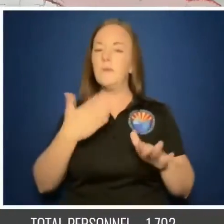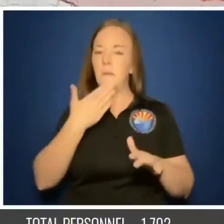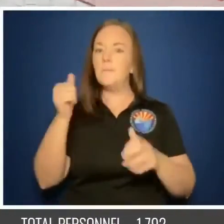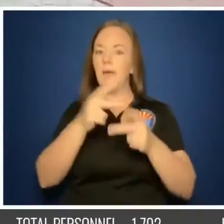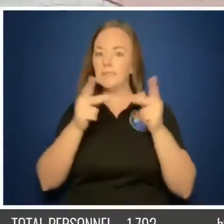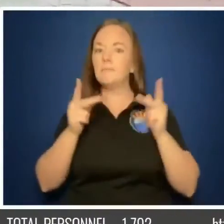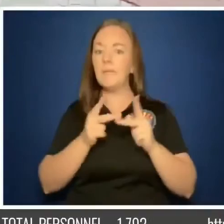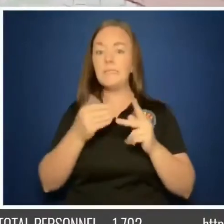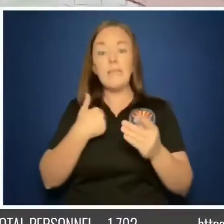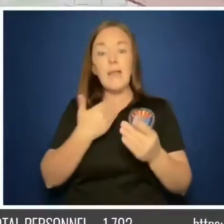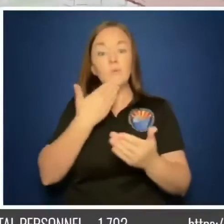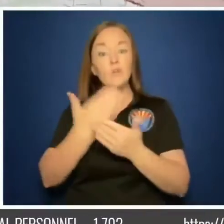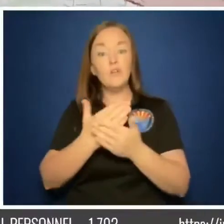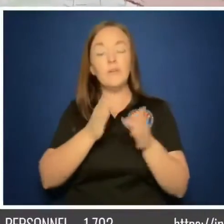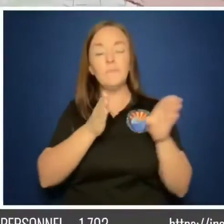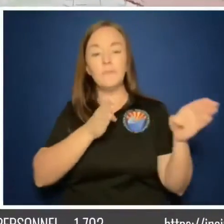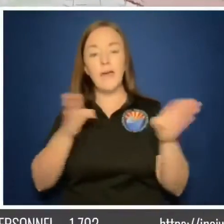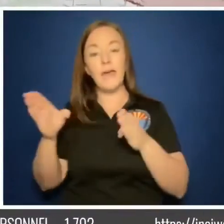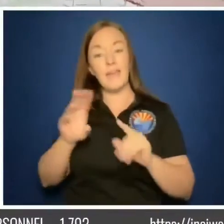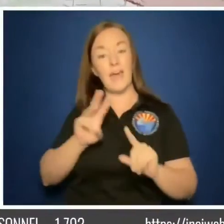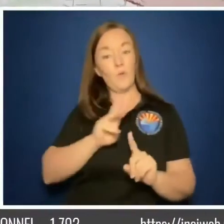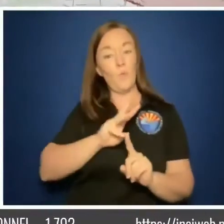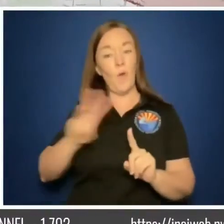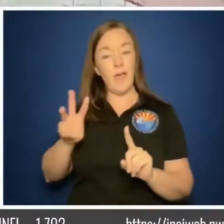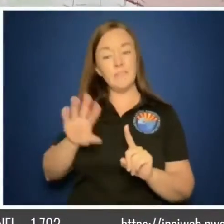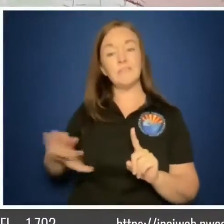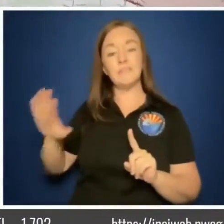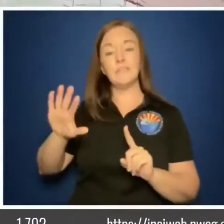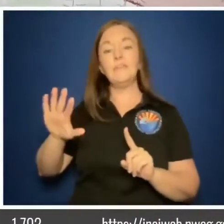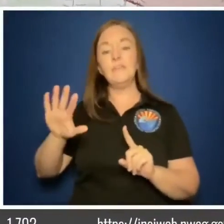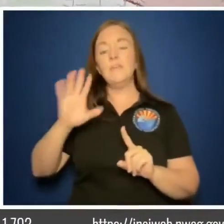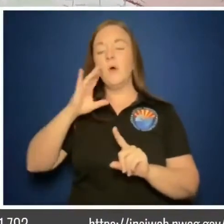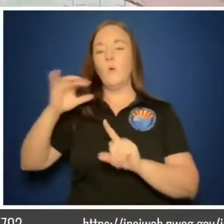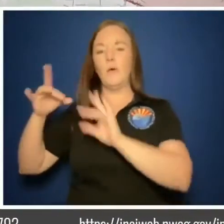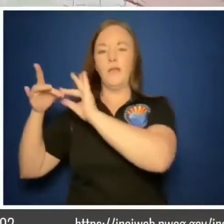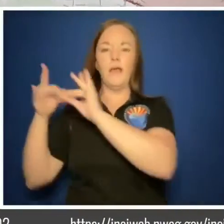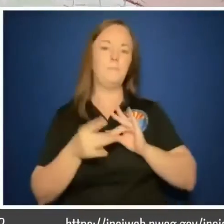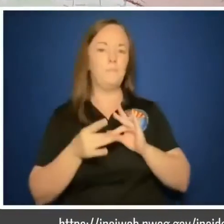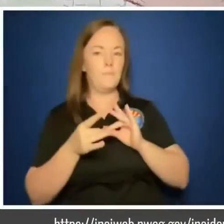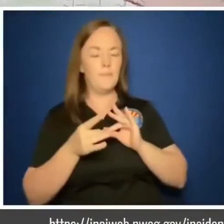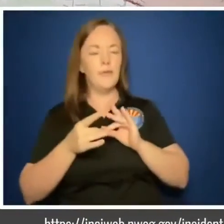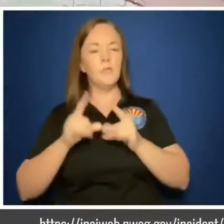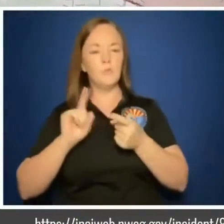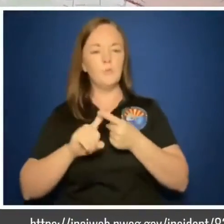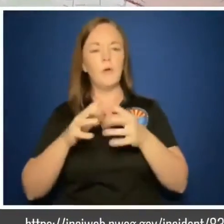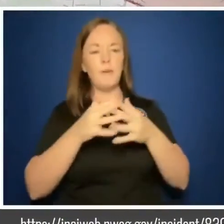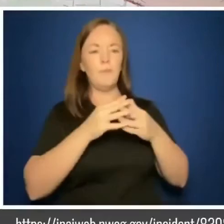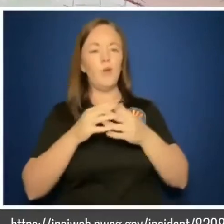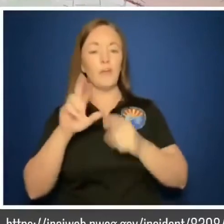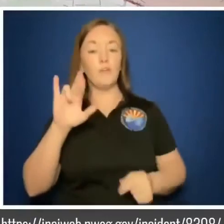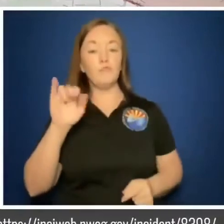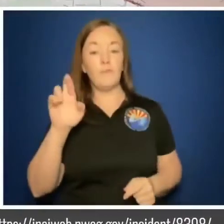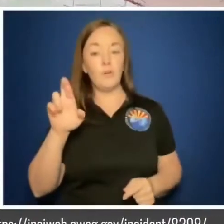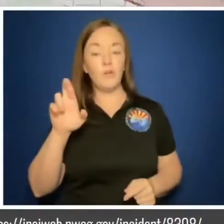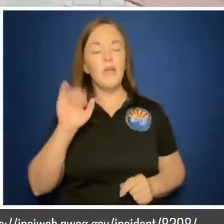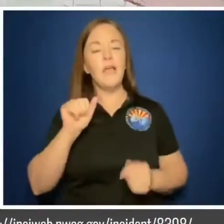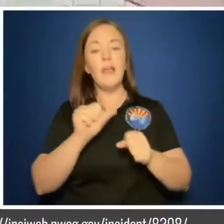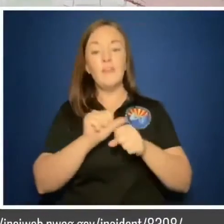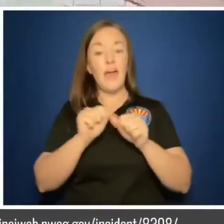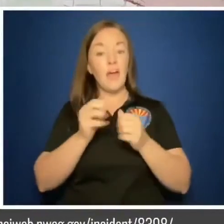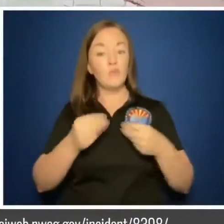try to lock this fire off and tie it back into the American River. I think like the IC spoke earlier, this ground is very